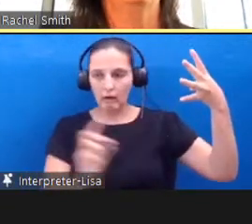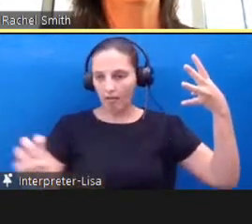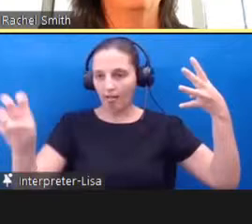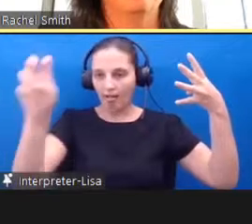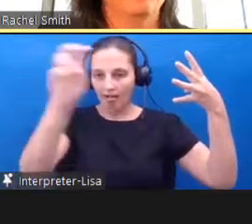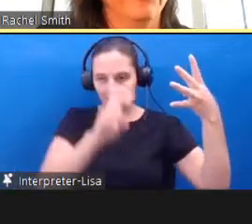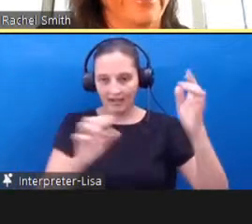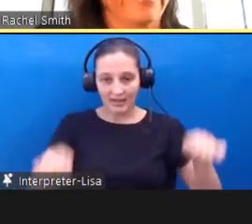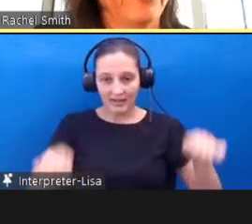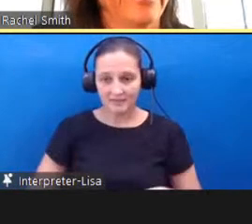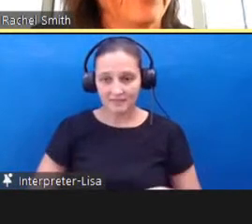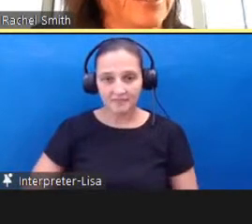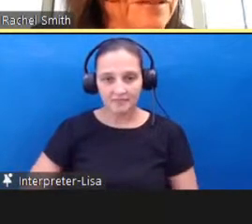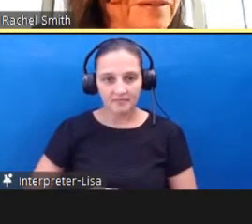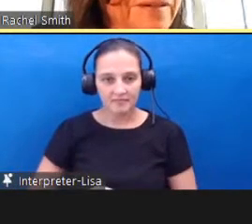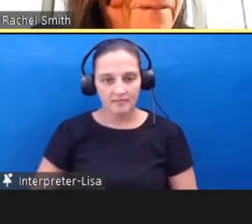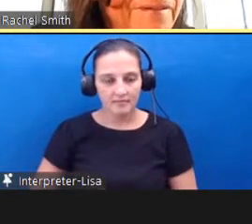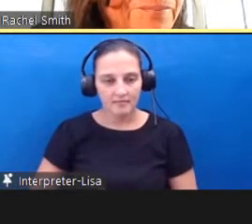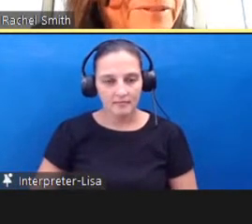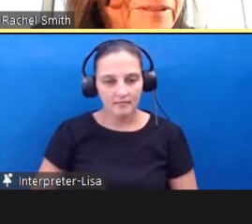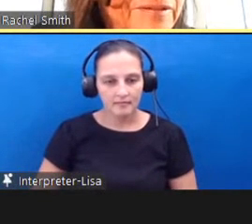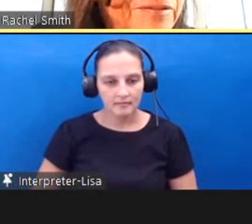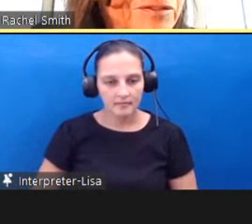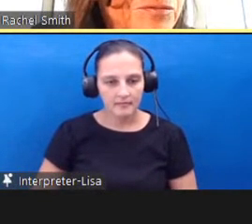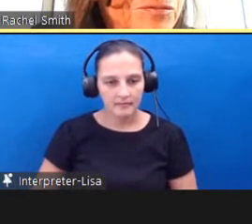you can fly. Oh, I know I have to